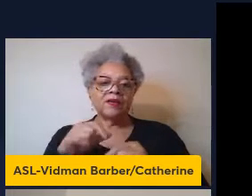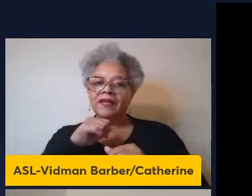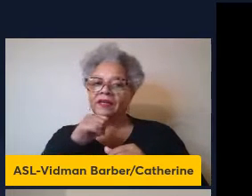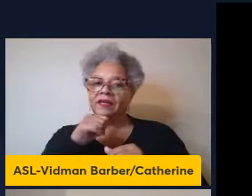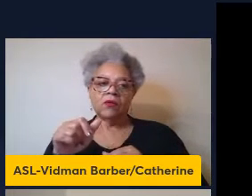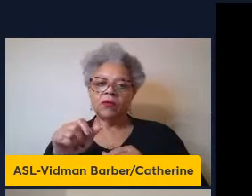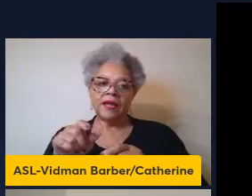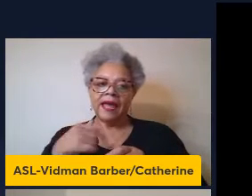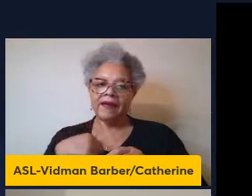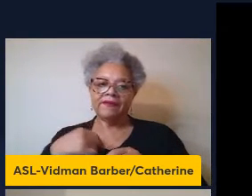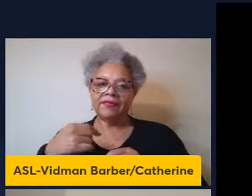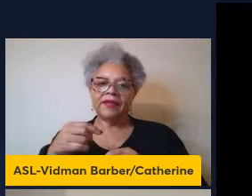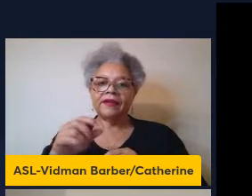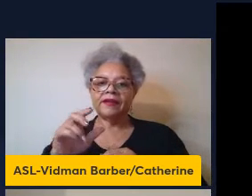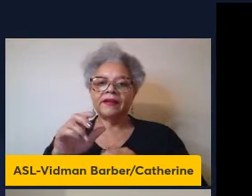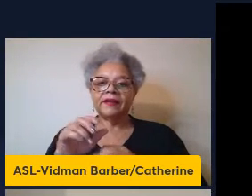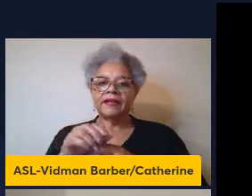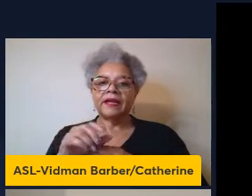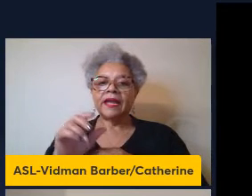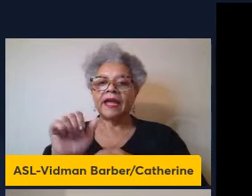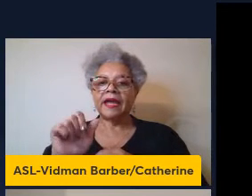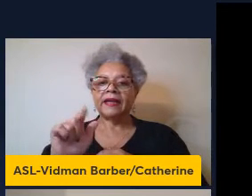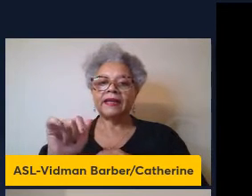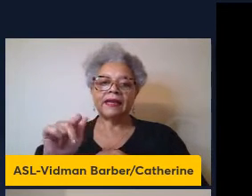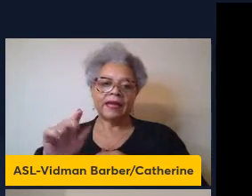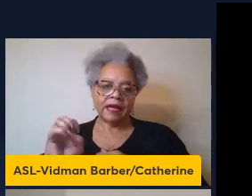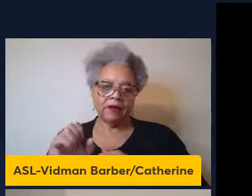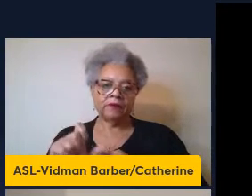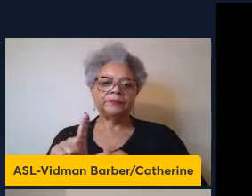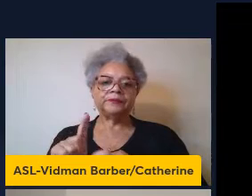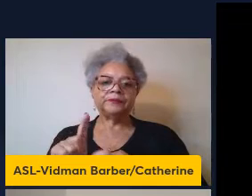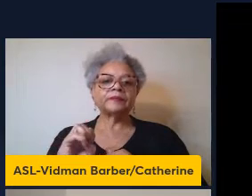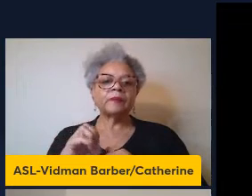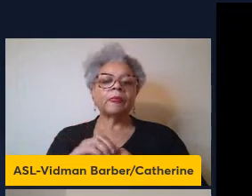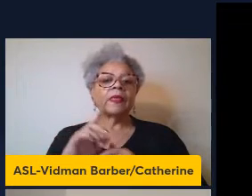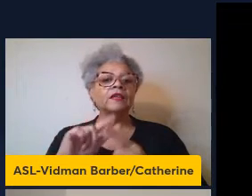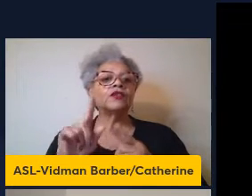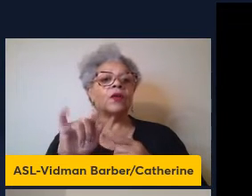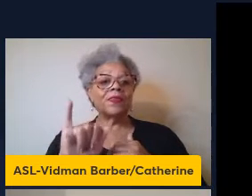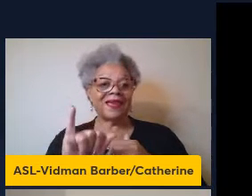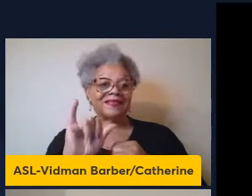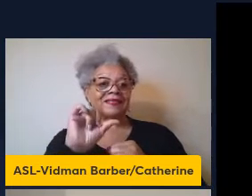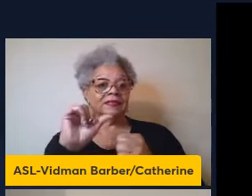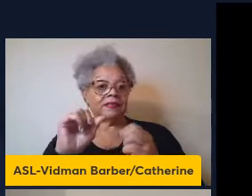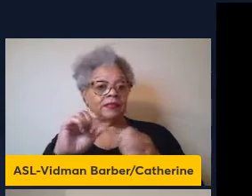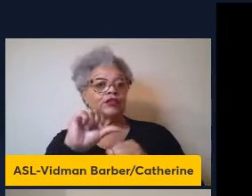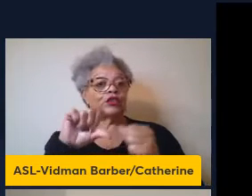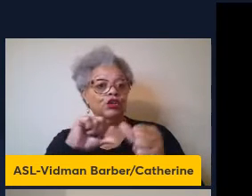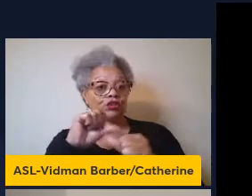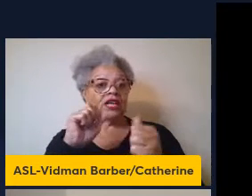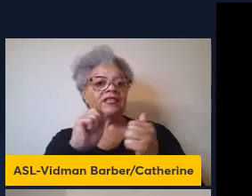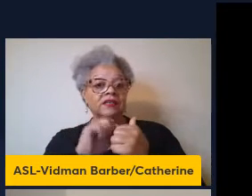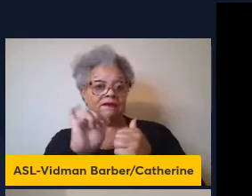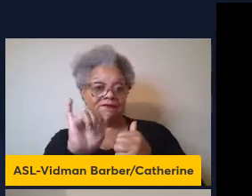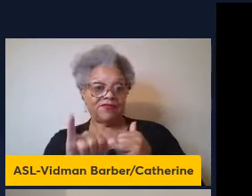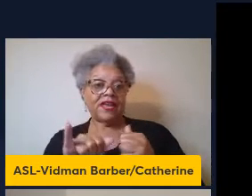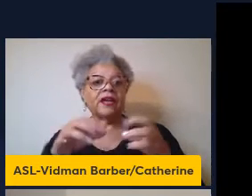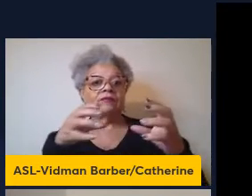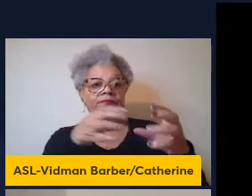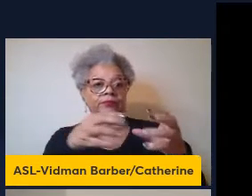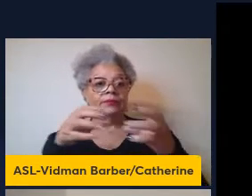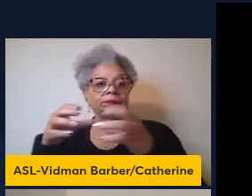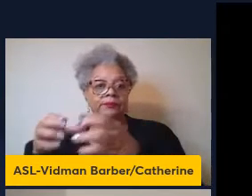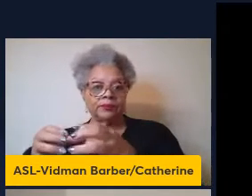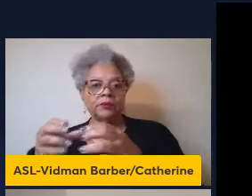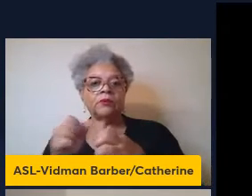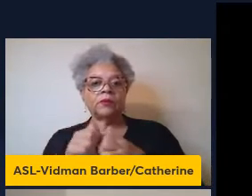HLA allele. Therefore here, this is a association of this particular cluster with this particular allele.